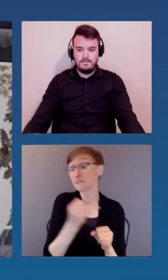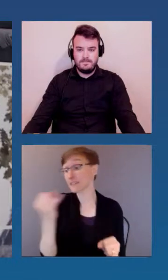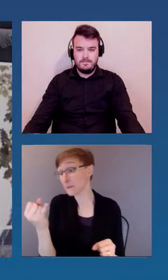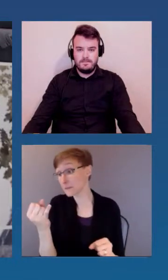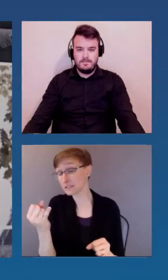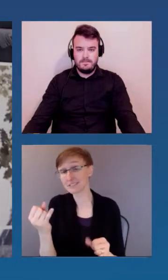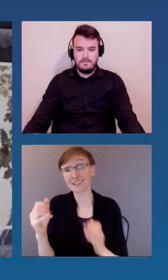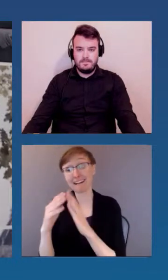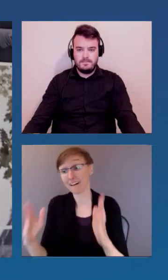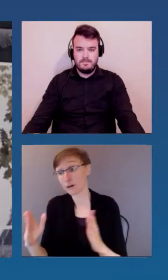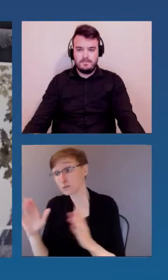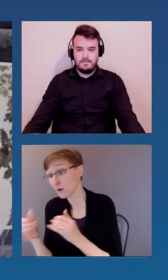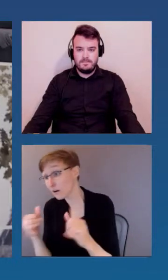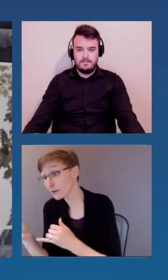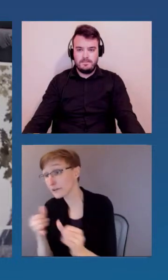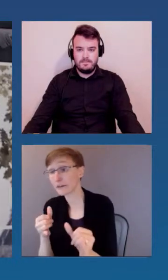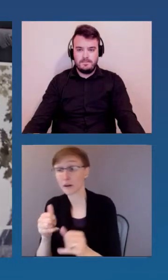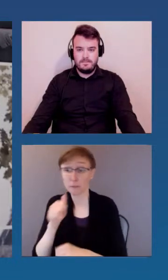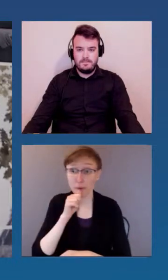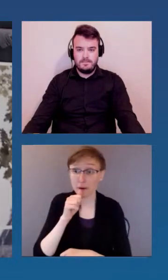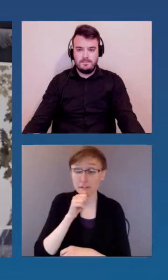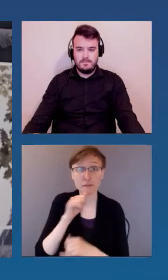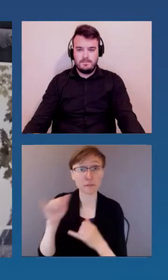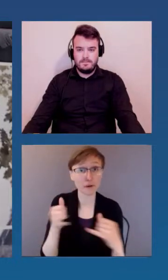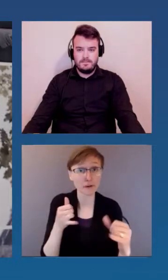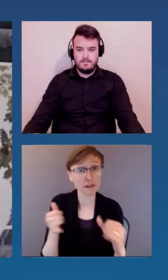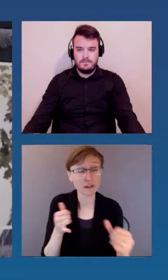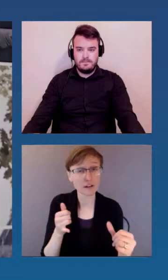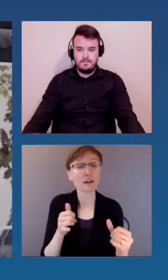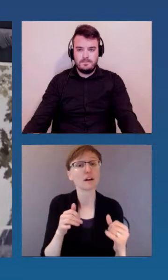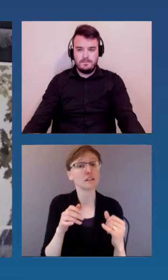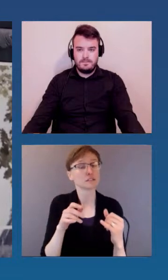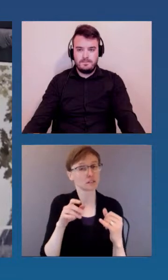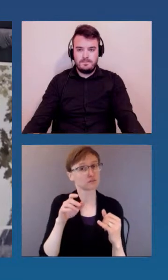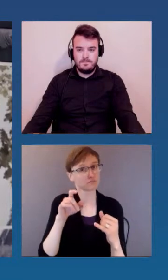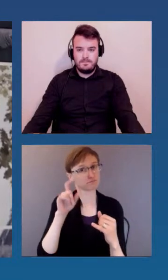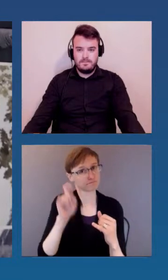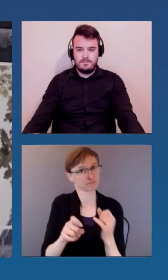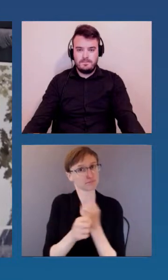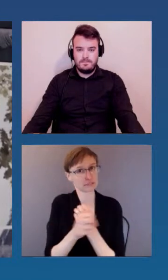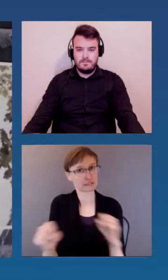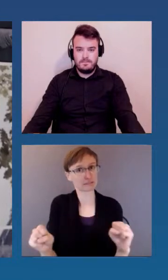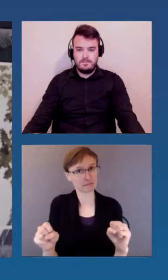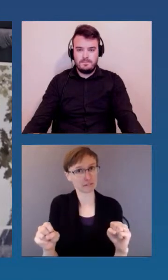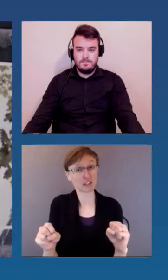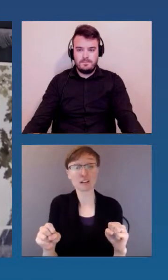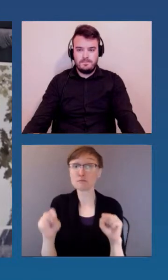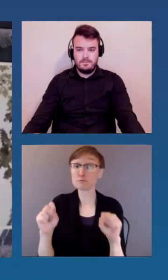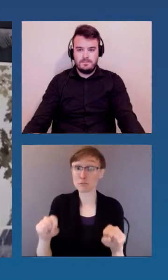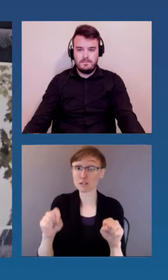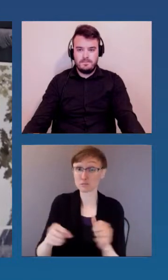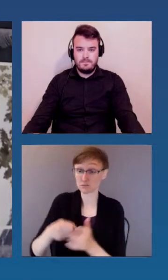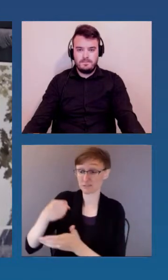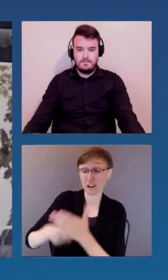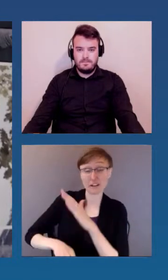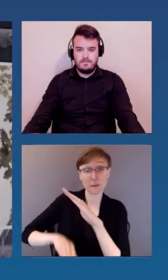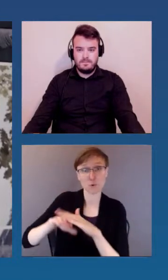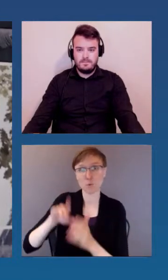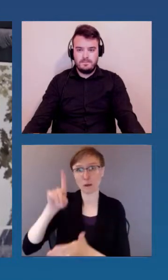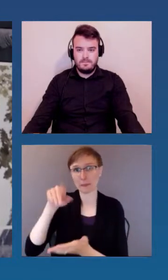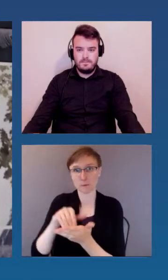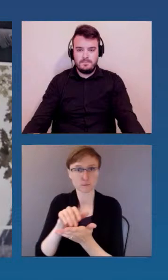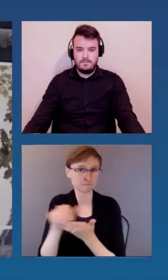to help make our city and our communities safer for all of our residents and our returning students. We know many